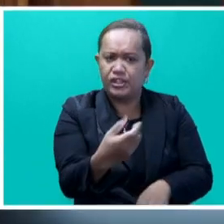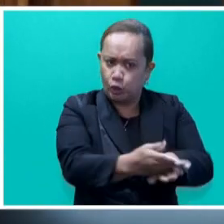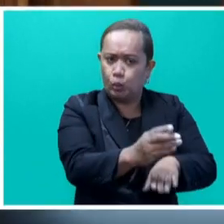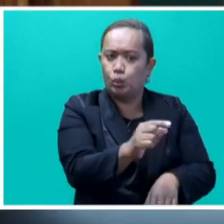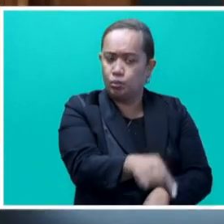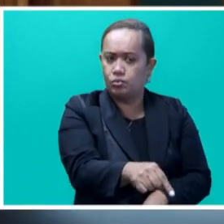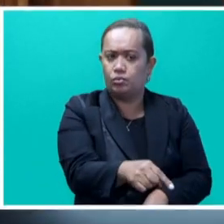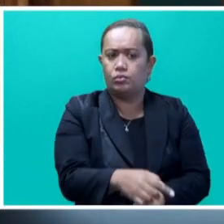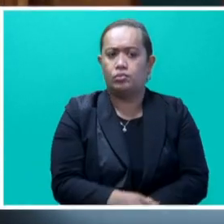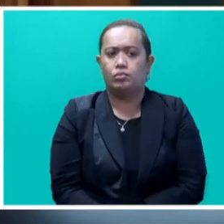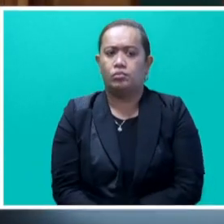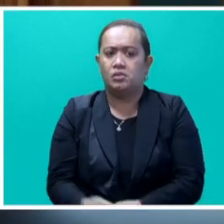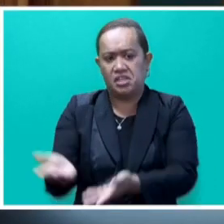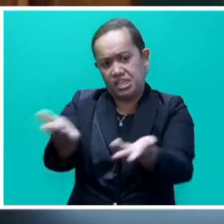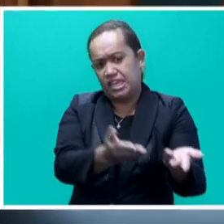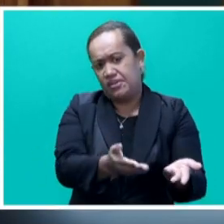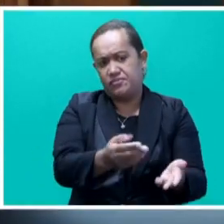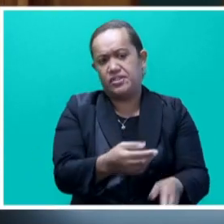one.